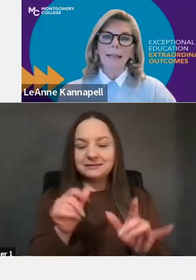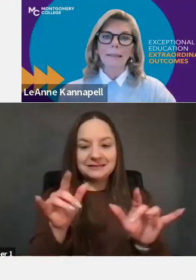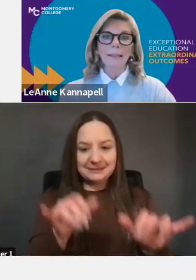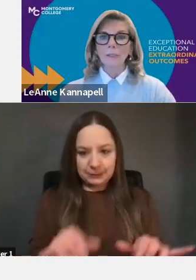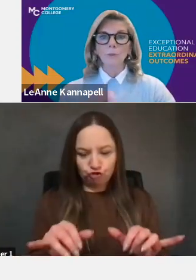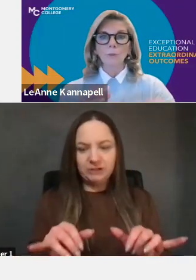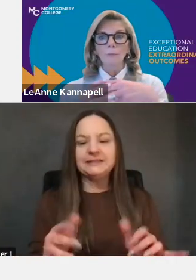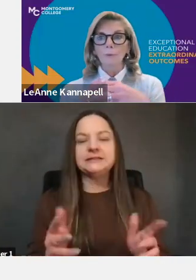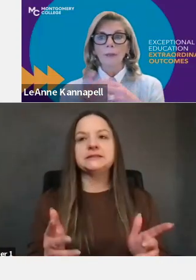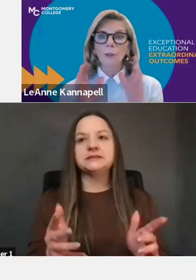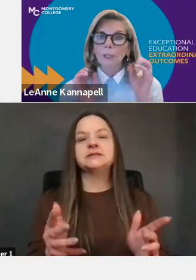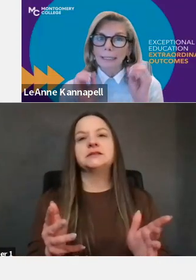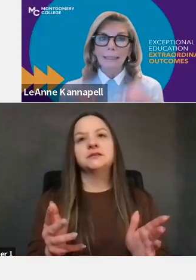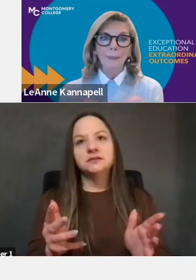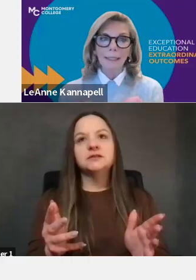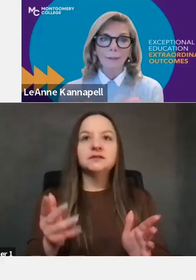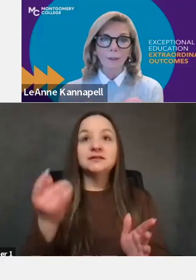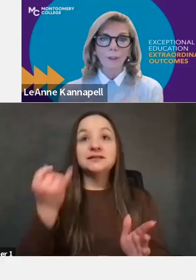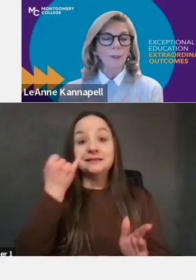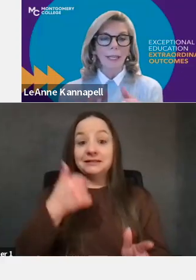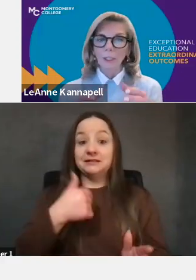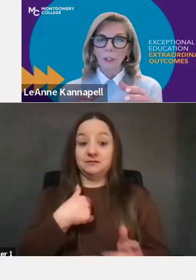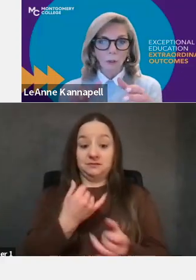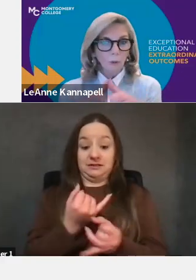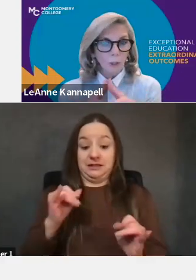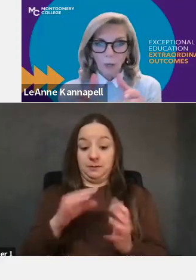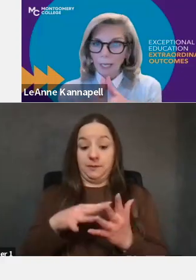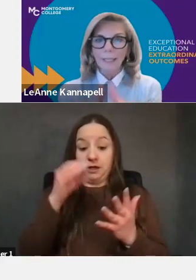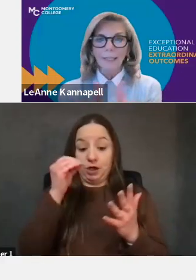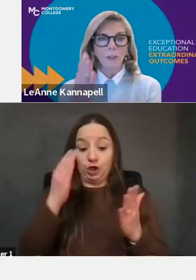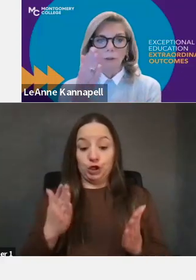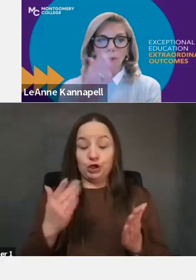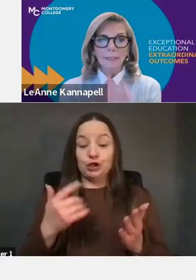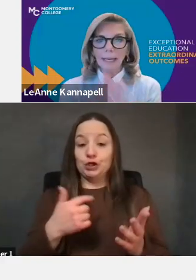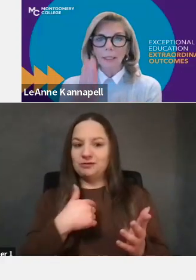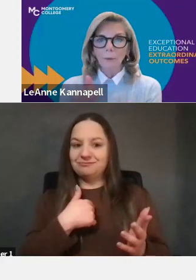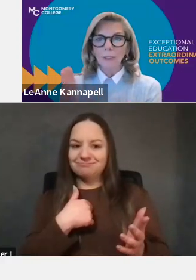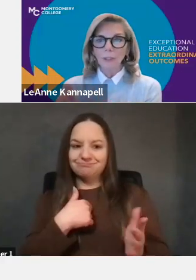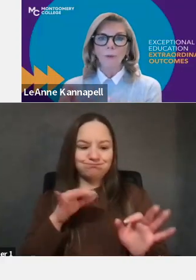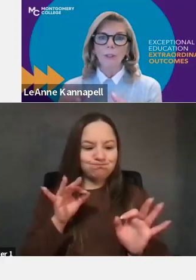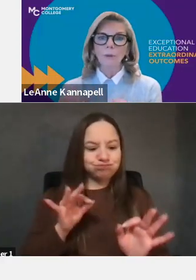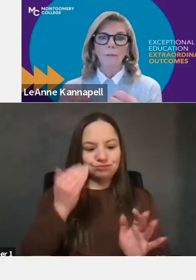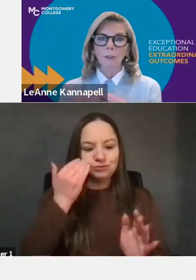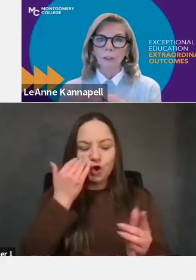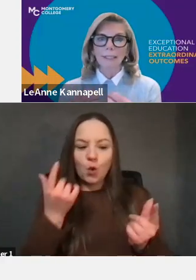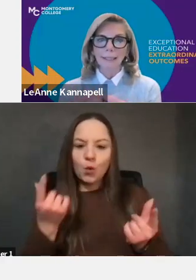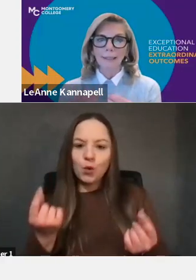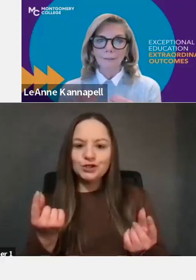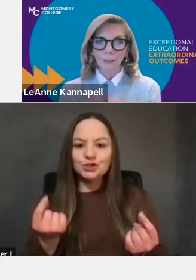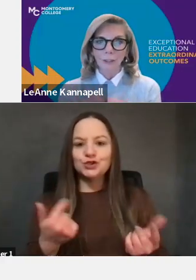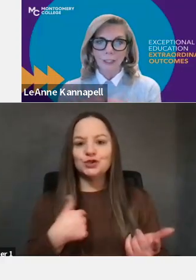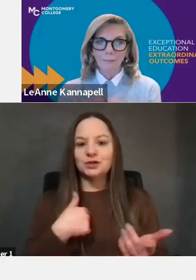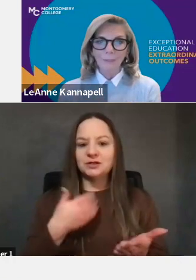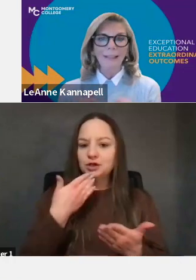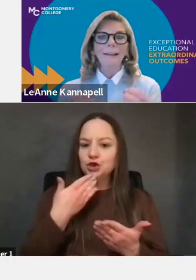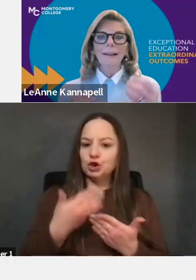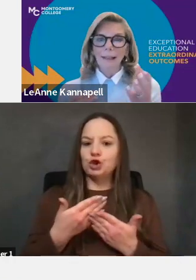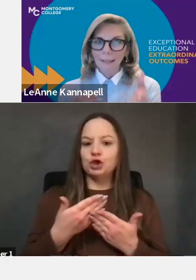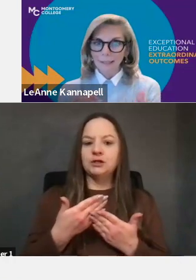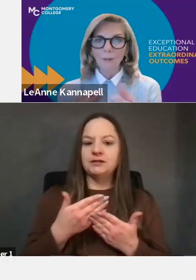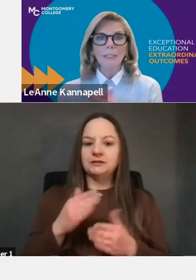And if you're an independent learner and you're on it and you know exactly what to do and you have good executive